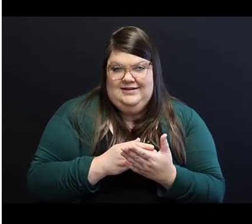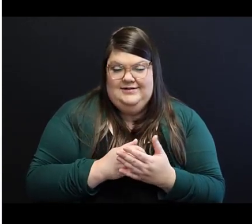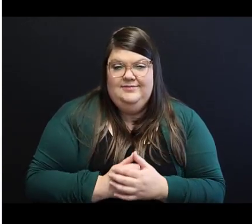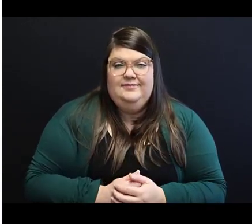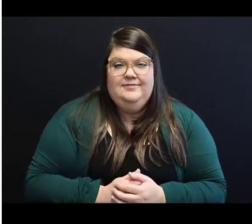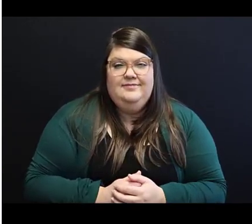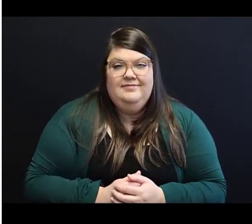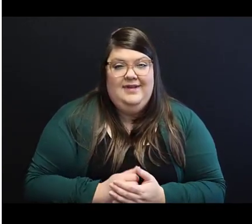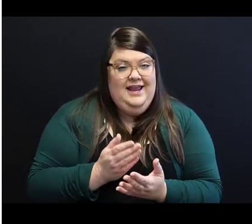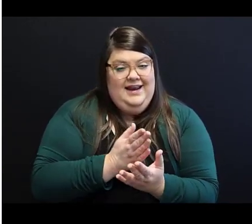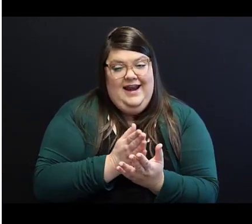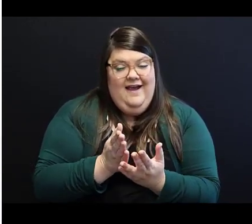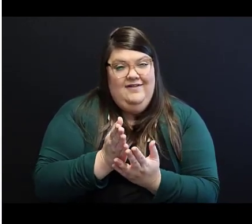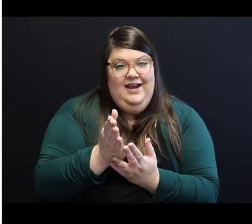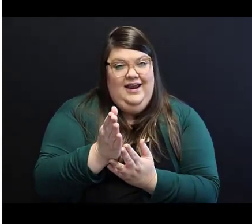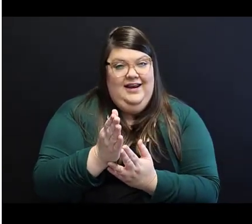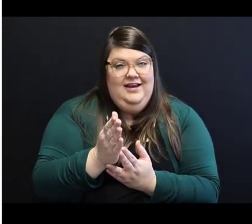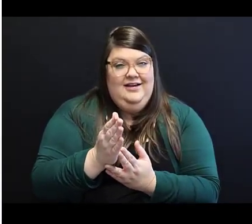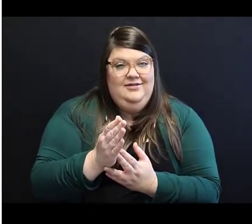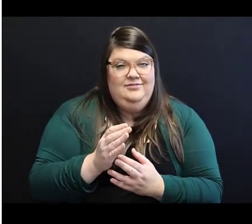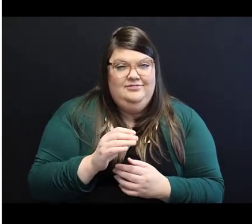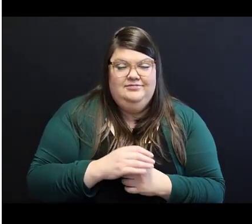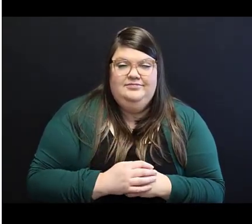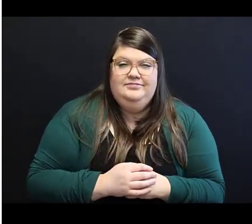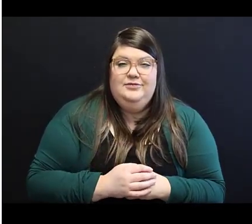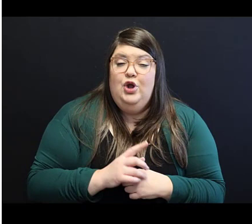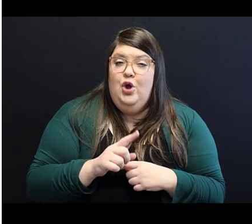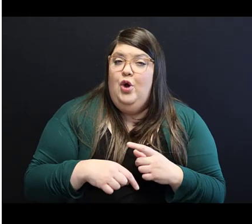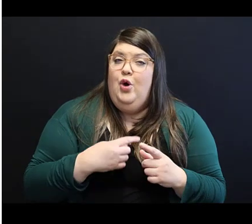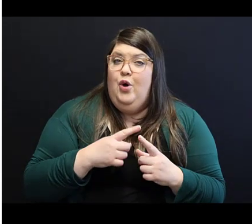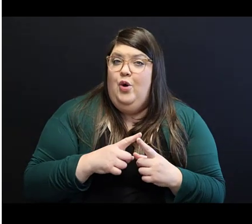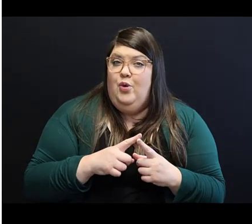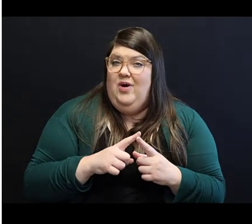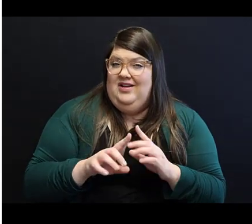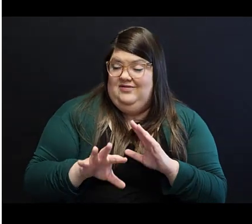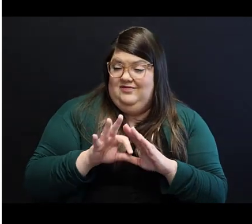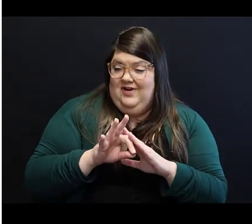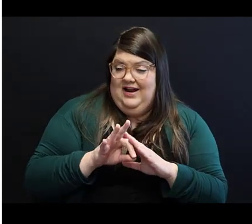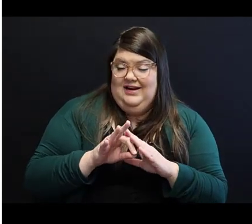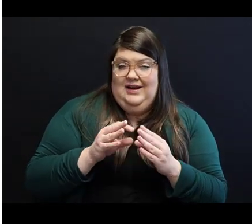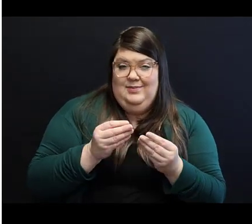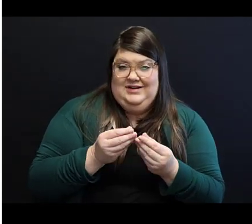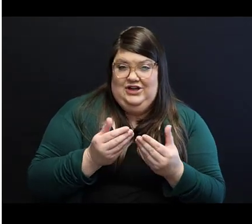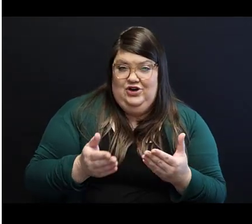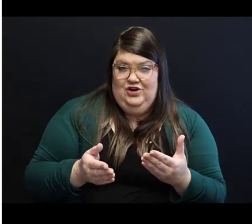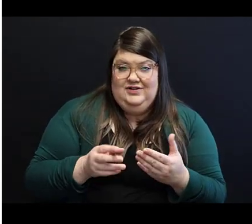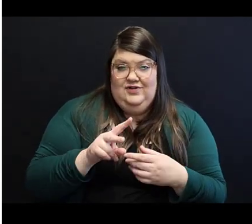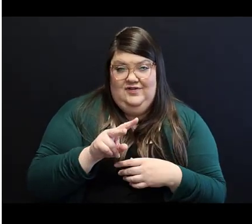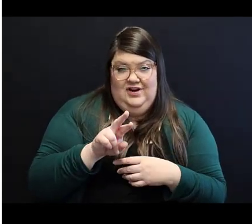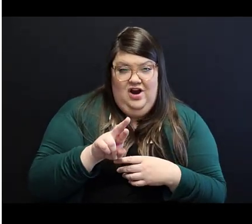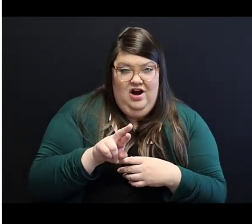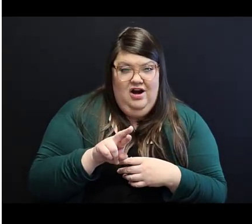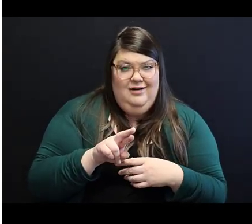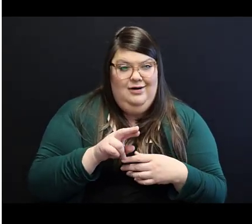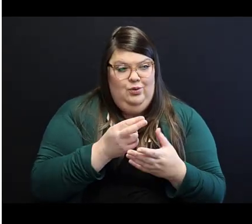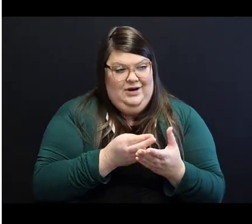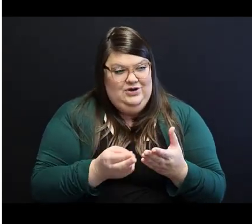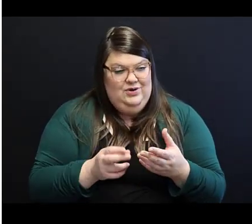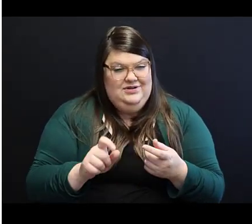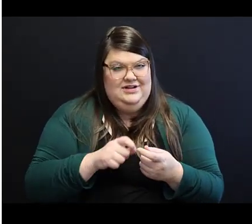Navigating a curated list. When it comes to finding vocational rehabilitation materials and resources on specific